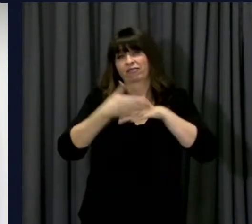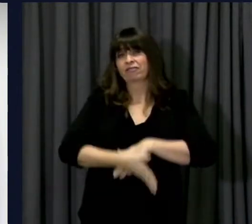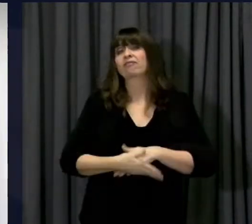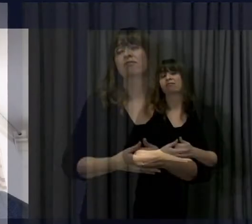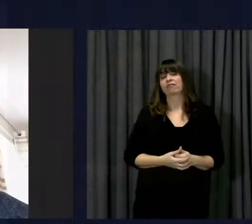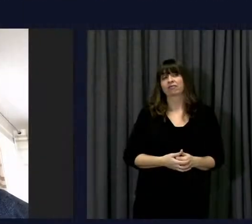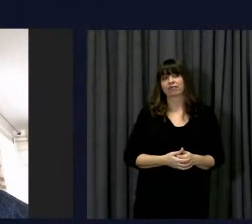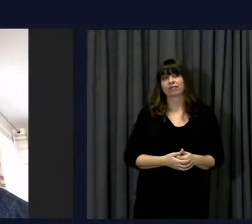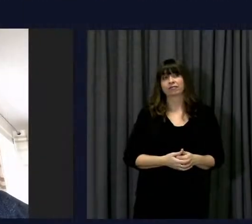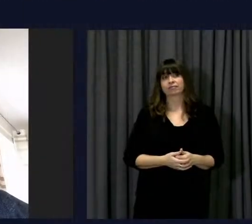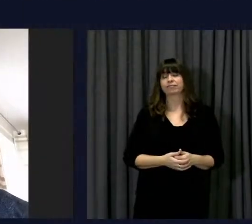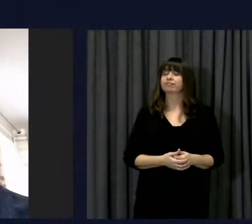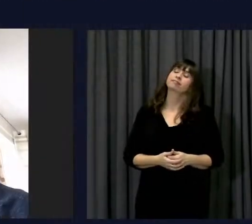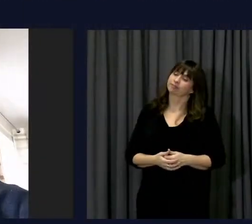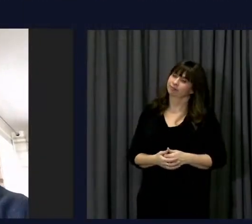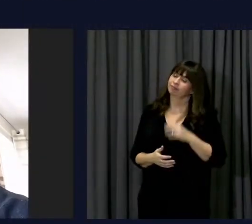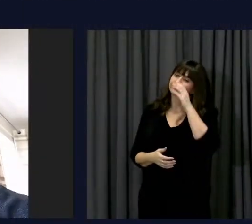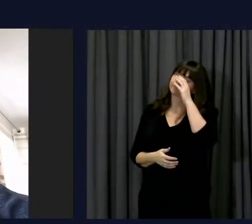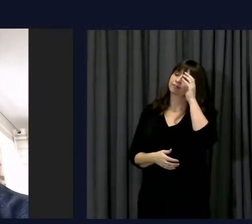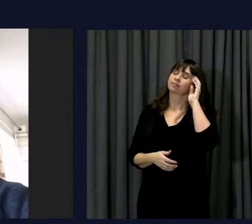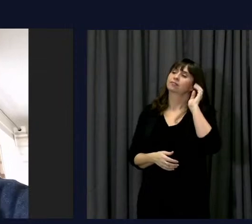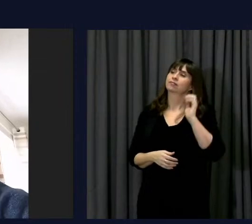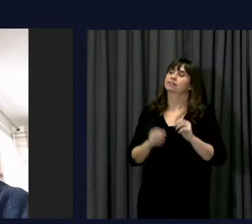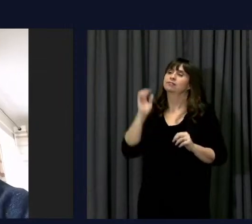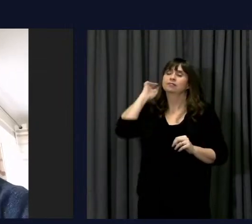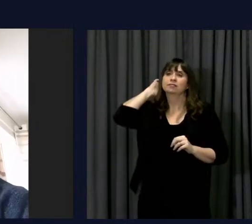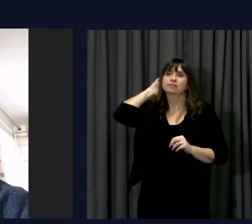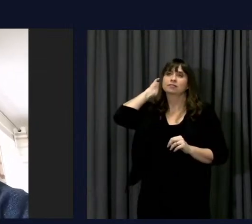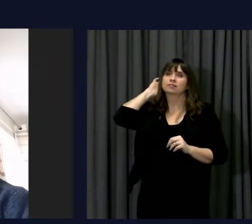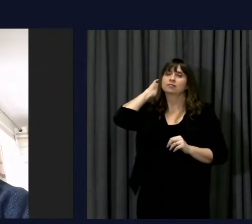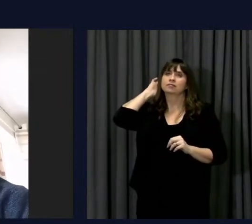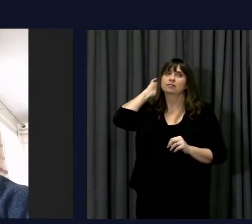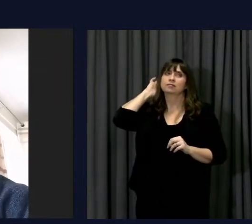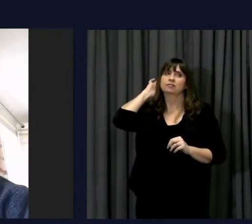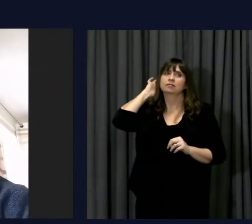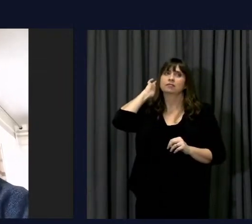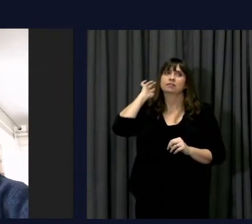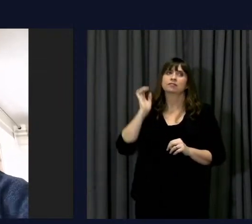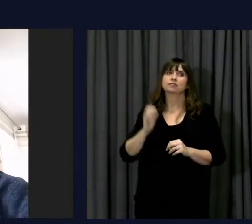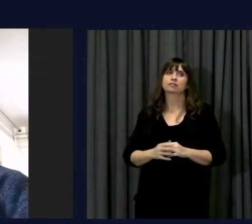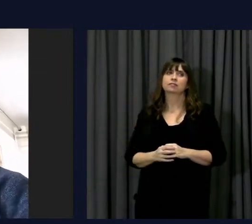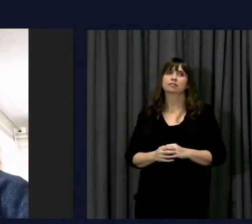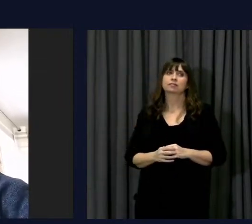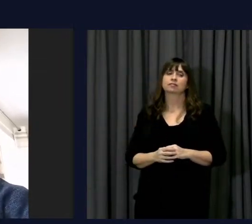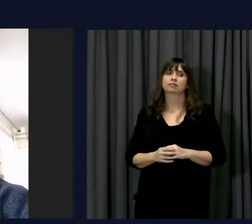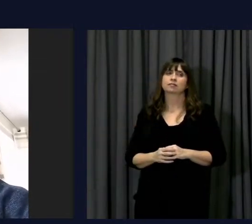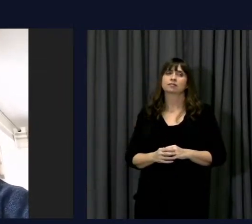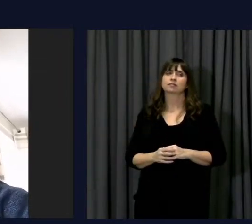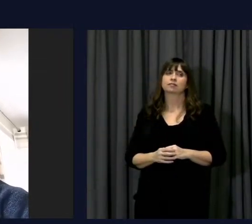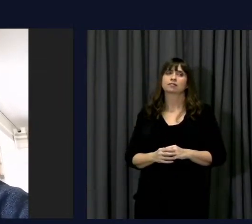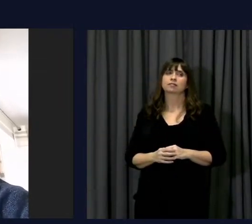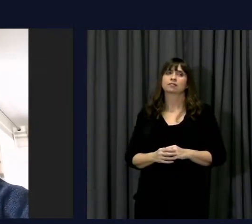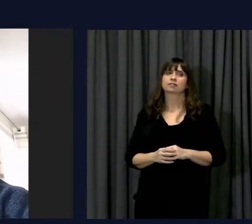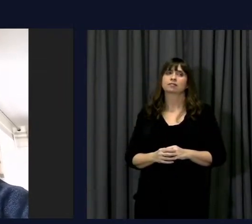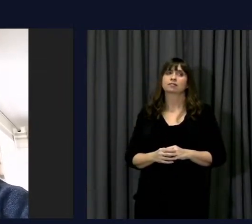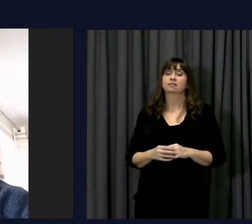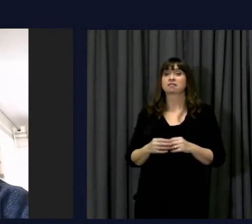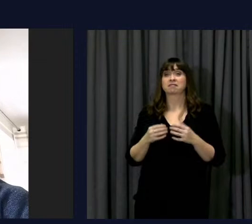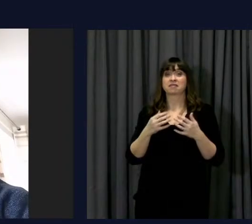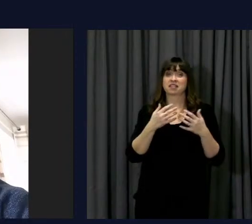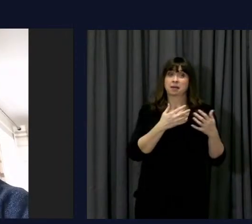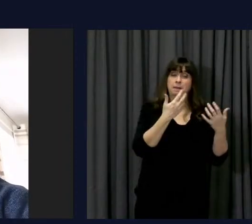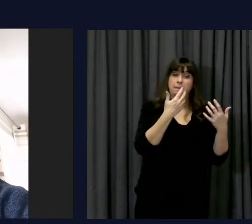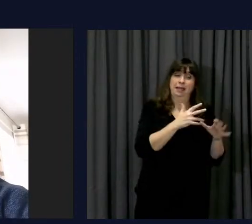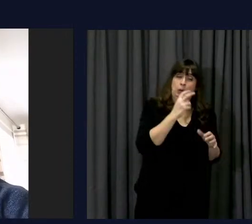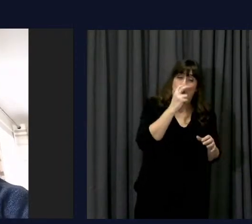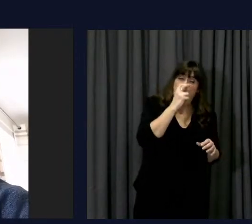Thank you. We shortly move into large cohorts of people receiving vaccinations who perhaps are more mobile, and they're